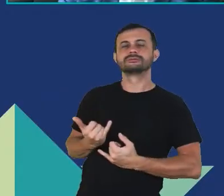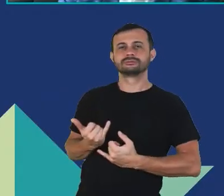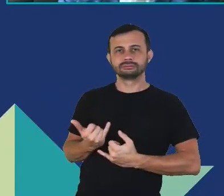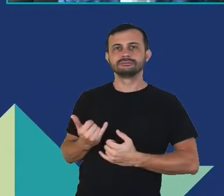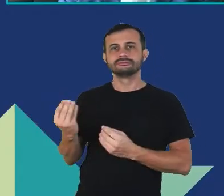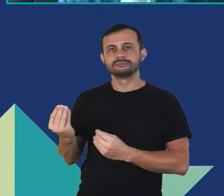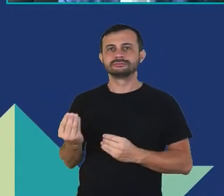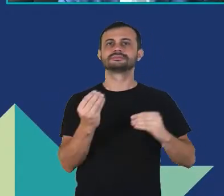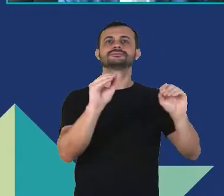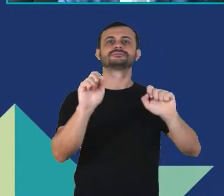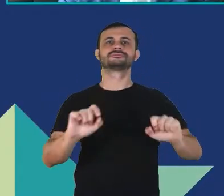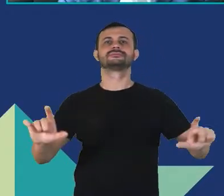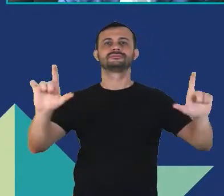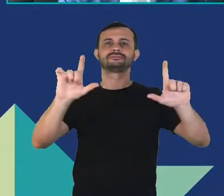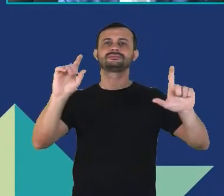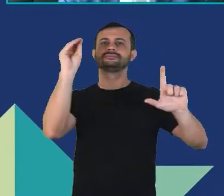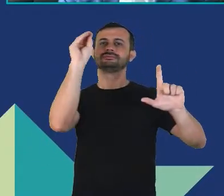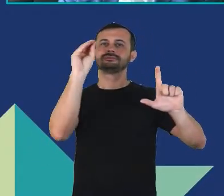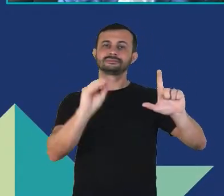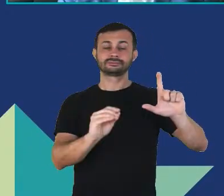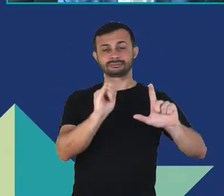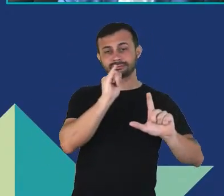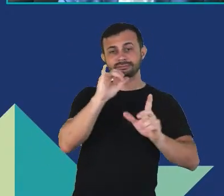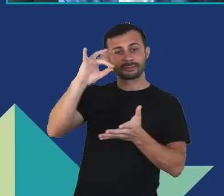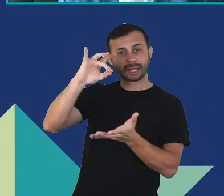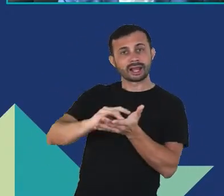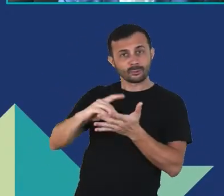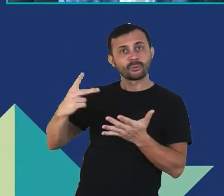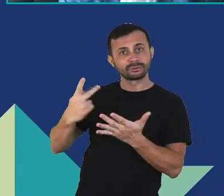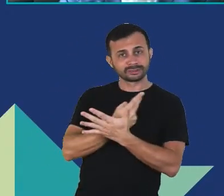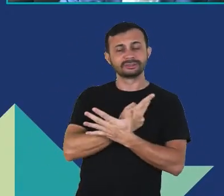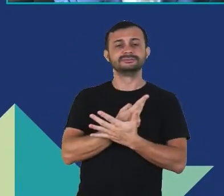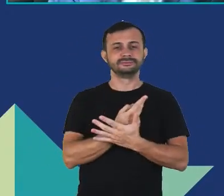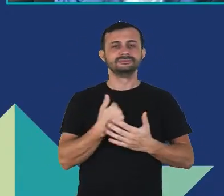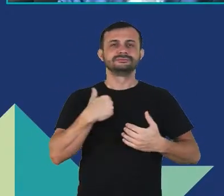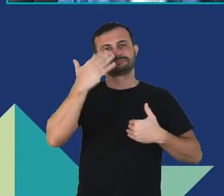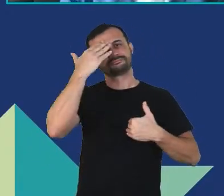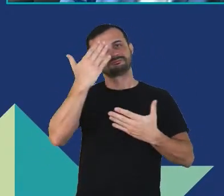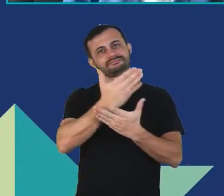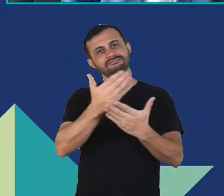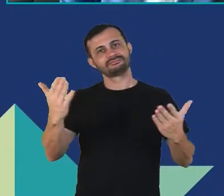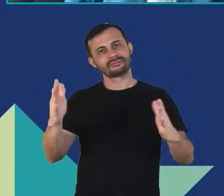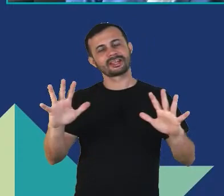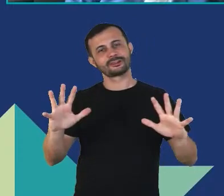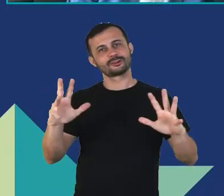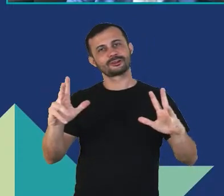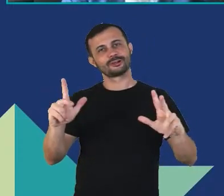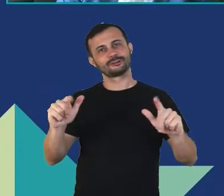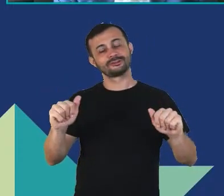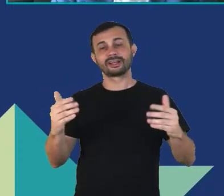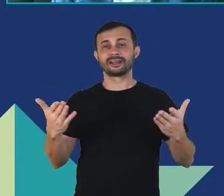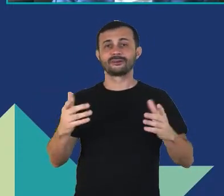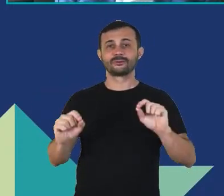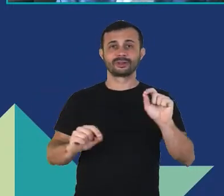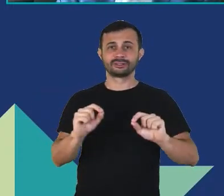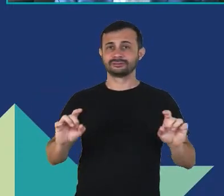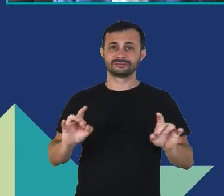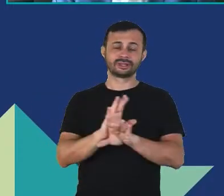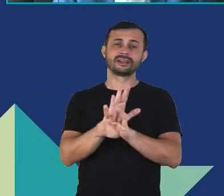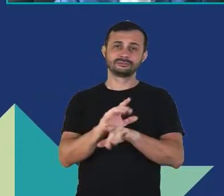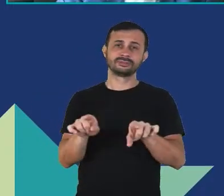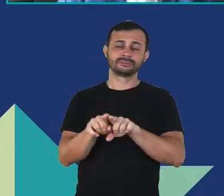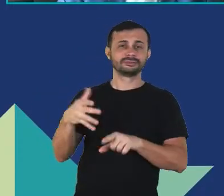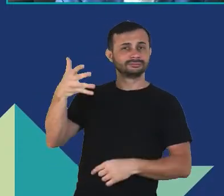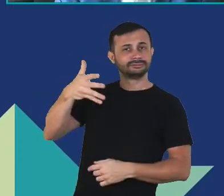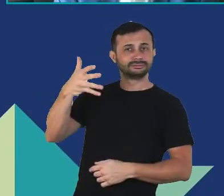examples, and I want to thank everybody for the time, and I'm sure we have some questions, and I'm happy